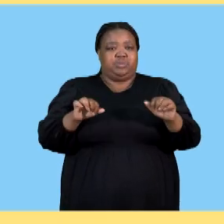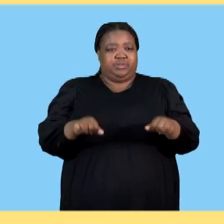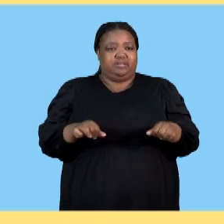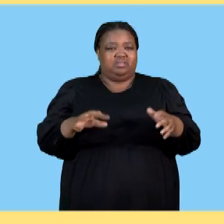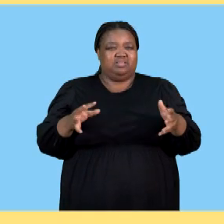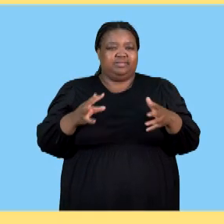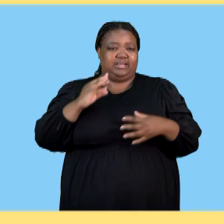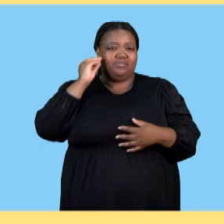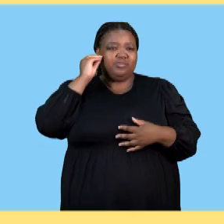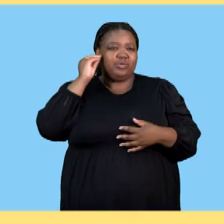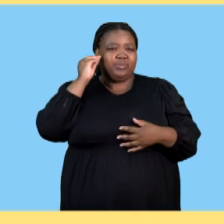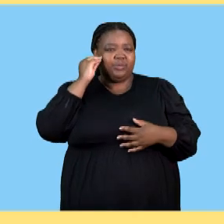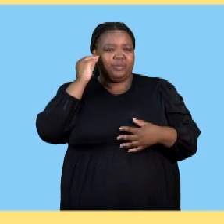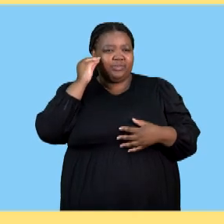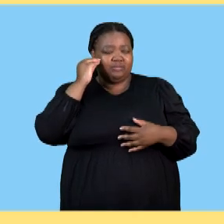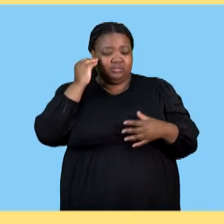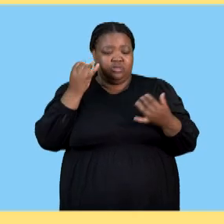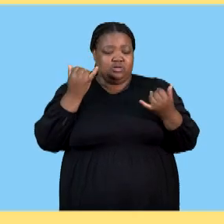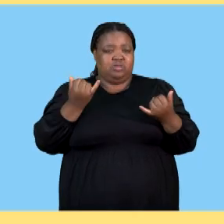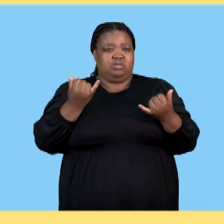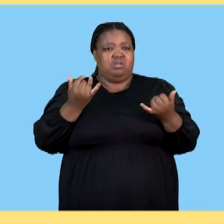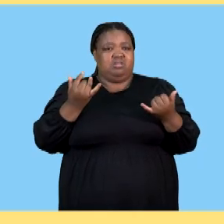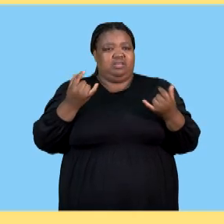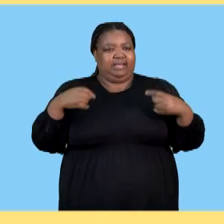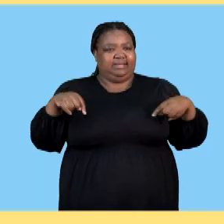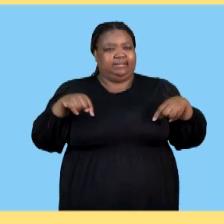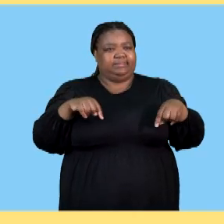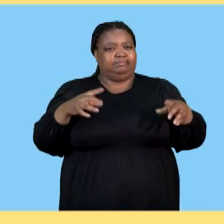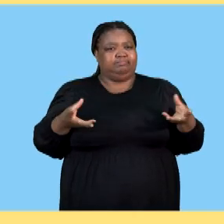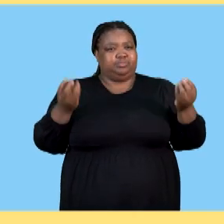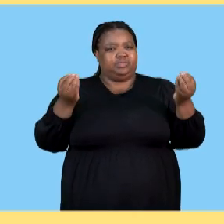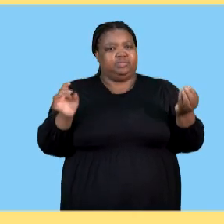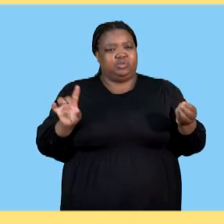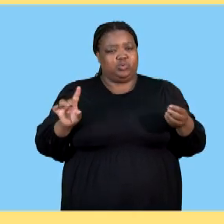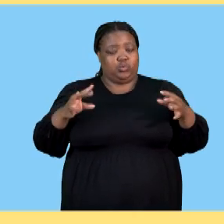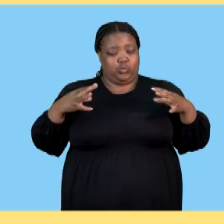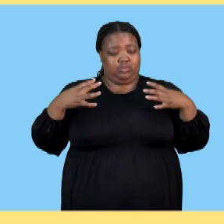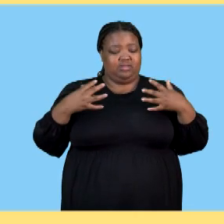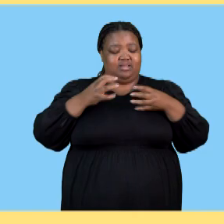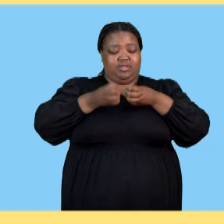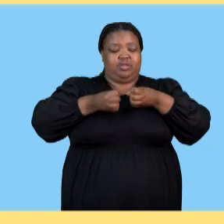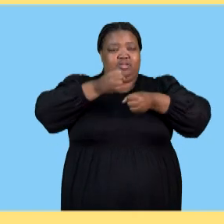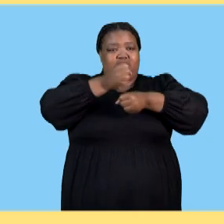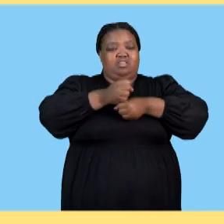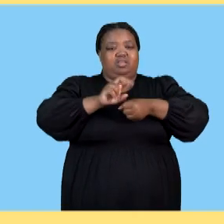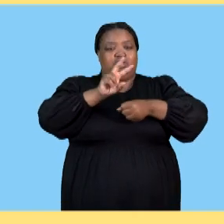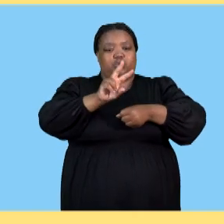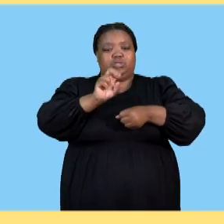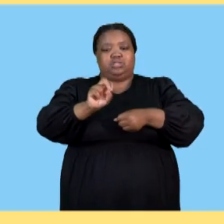we will come to information A. We need to pick all our assets for the